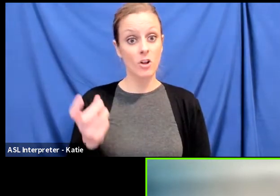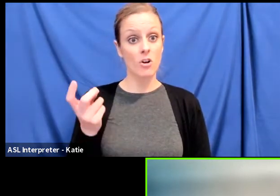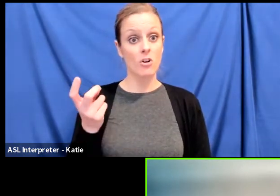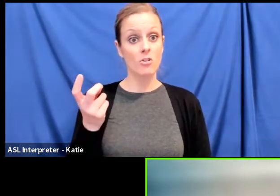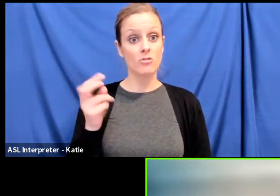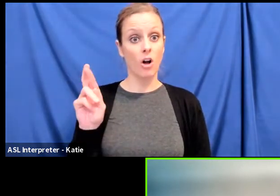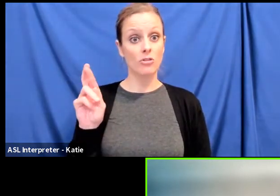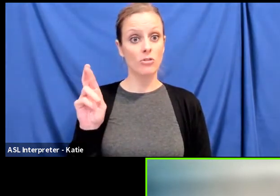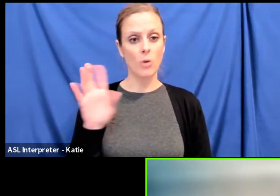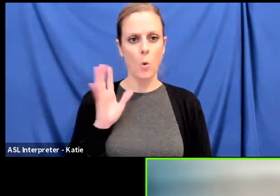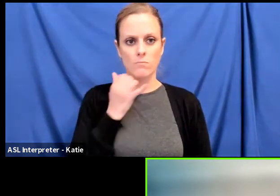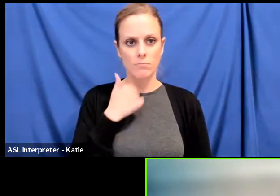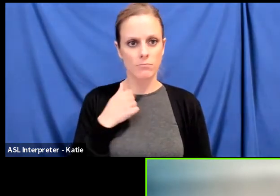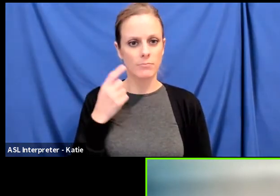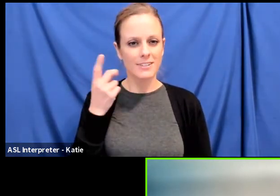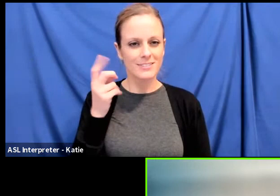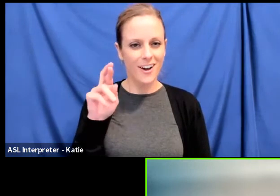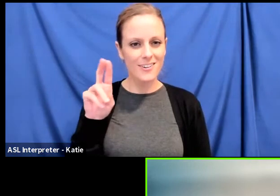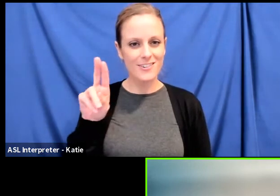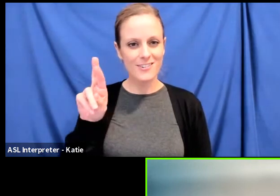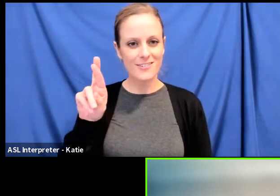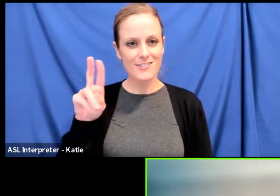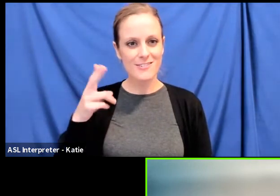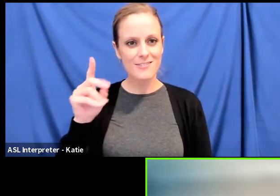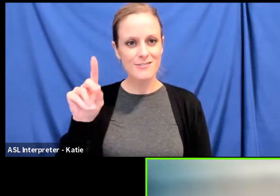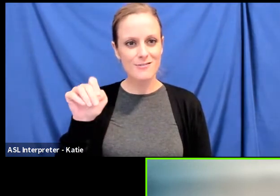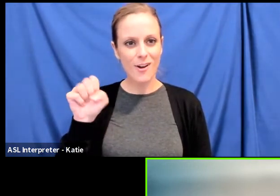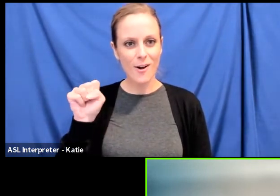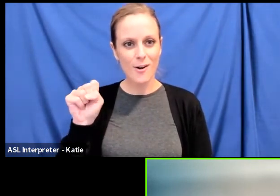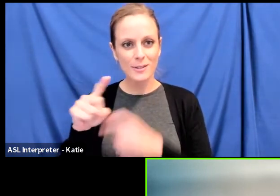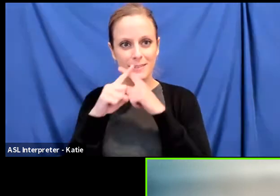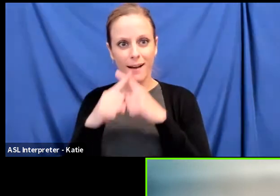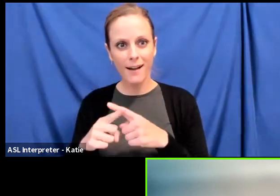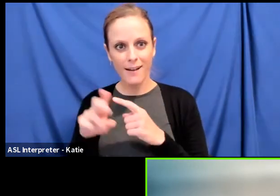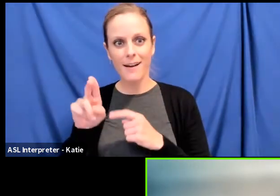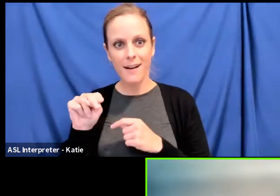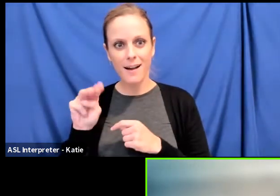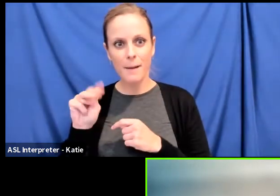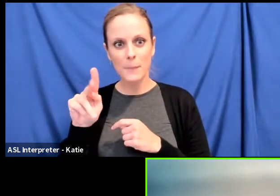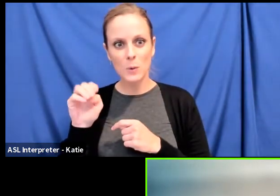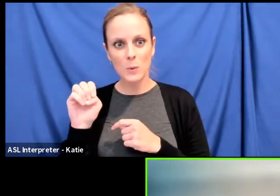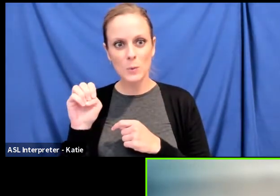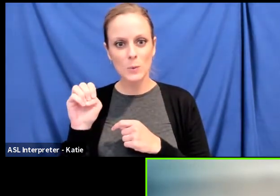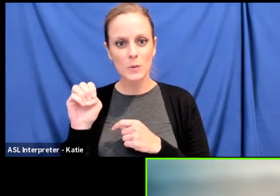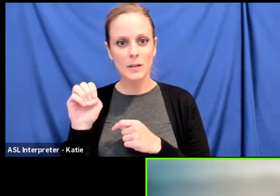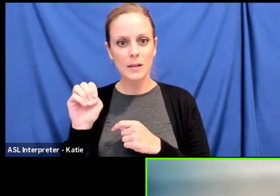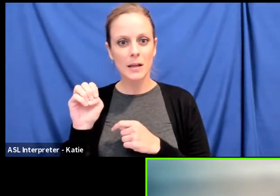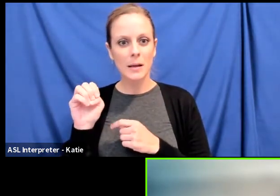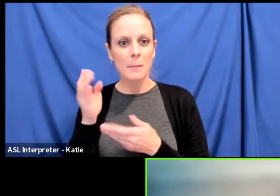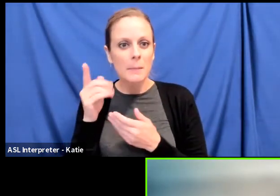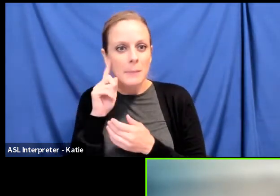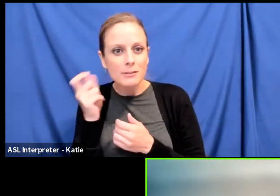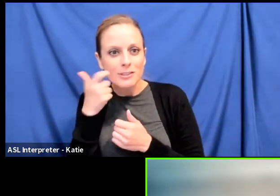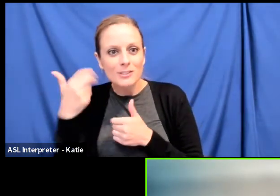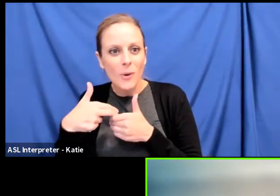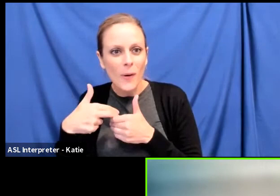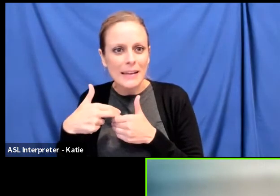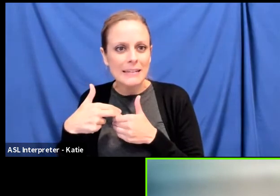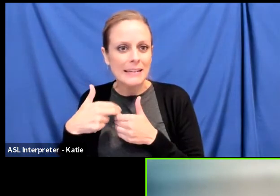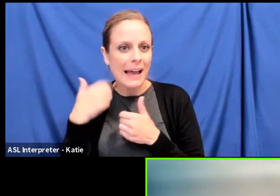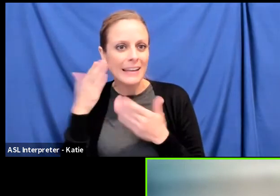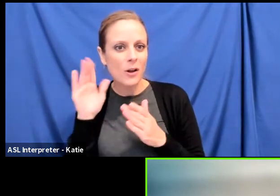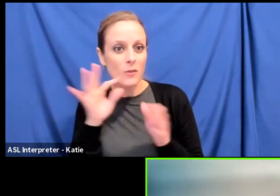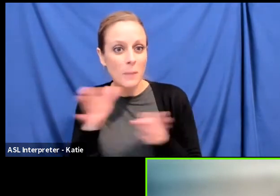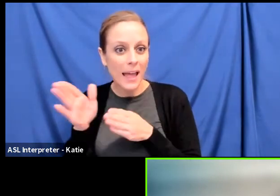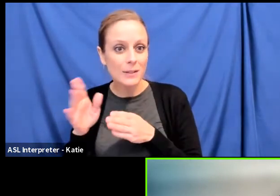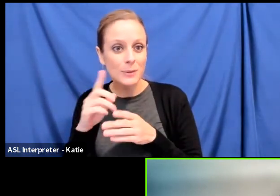Oh no, I saw Dr. Rhodes unmute, but maybe it was just Dr. Rhodes was just maybe joining the call. I wasn't sure if you were unmuting to give